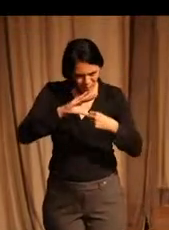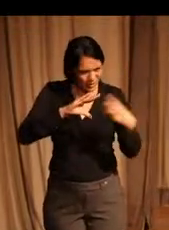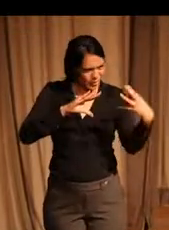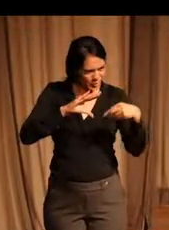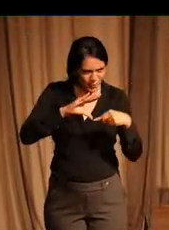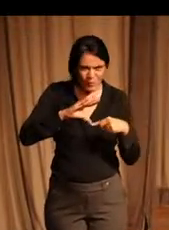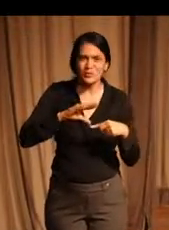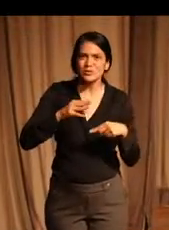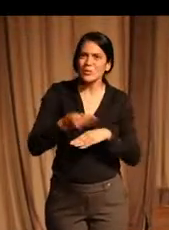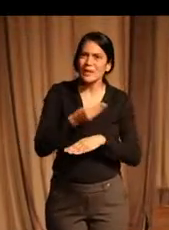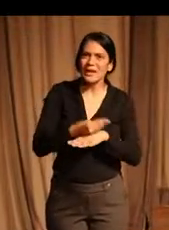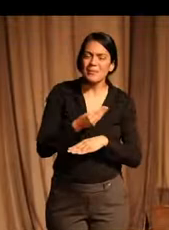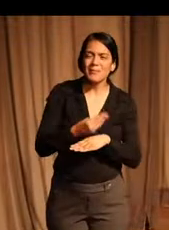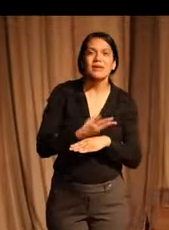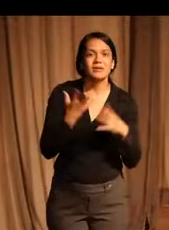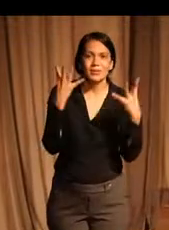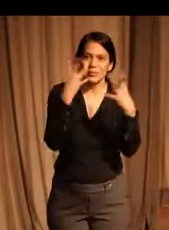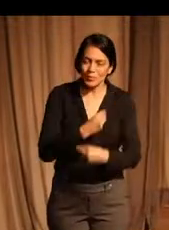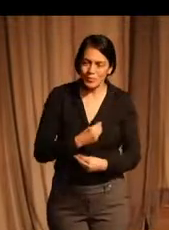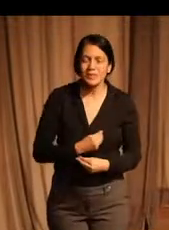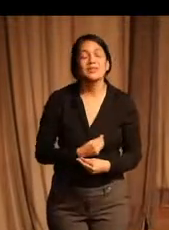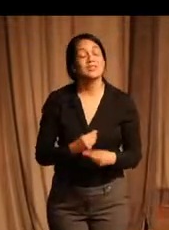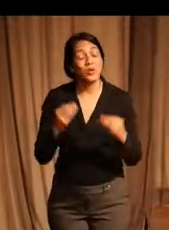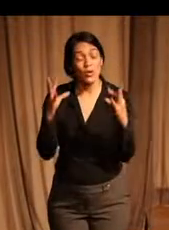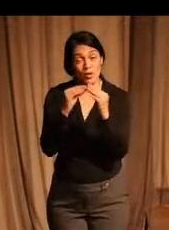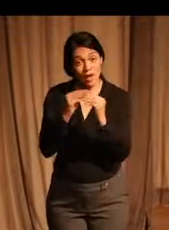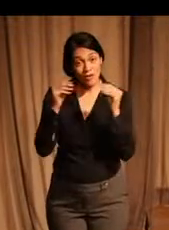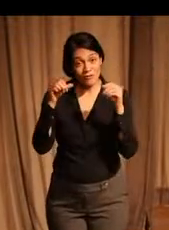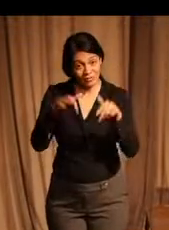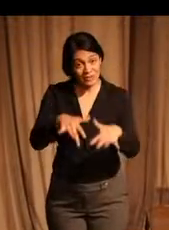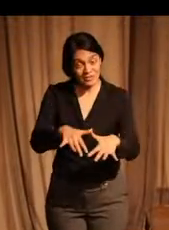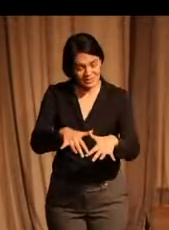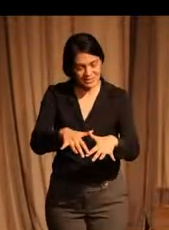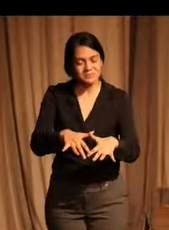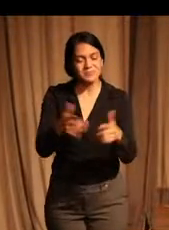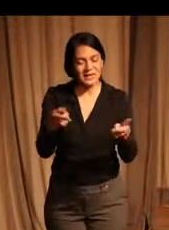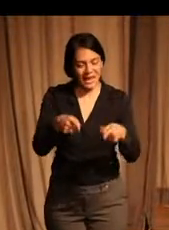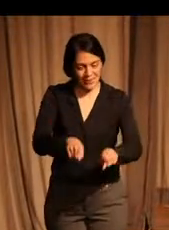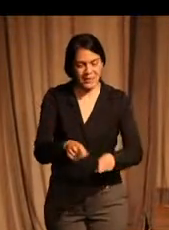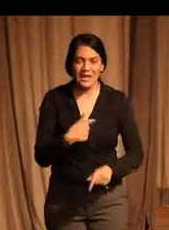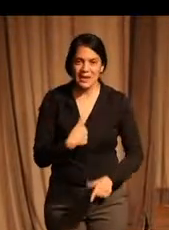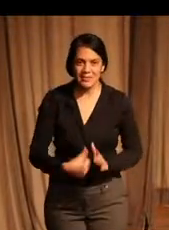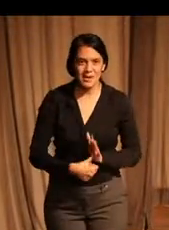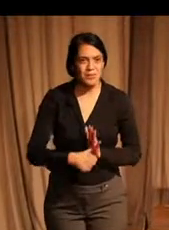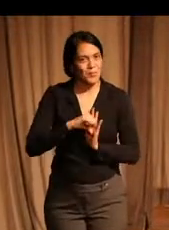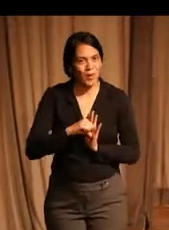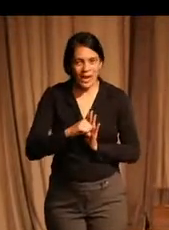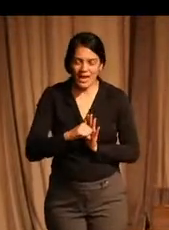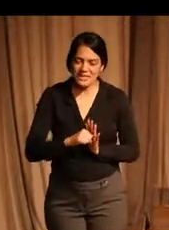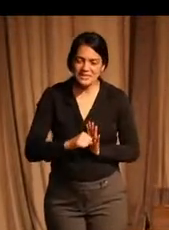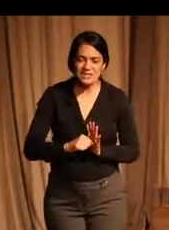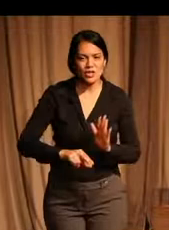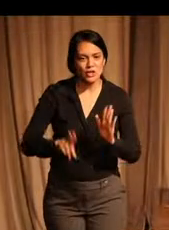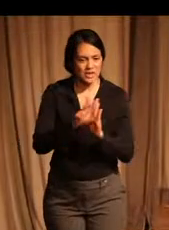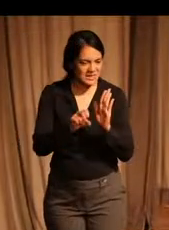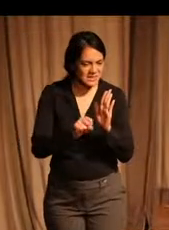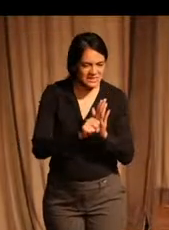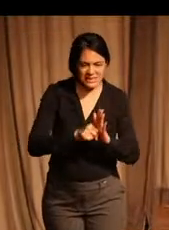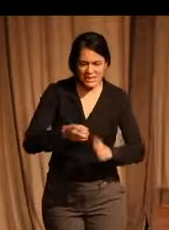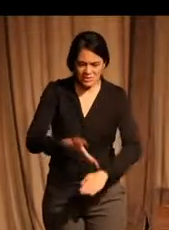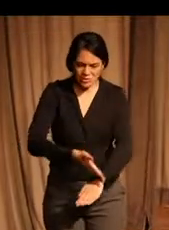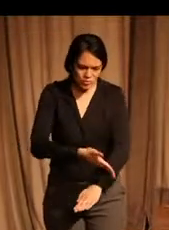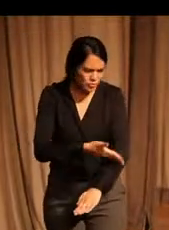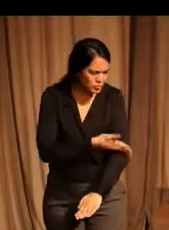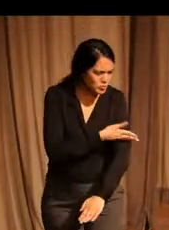other side, right? So in the film, Césaire says, you know, I am so impressed by what's happening in the United States. You know, Black people have made so much progress